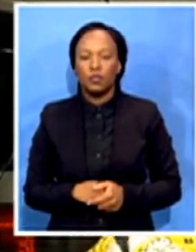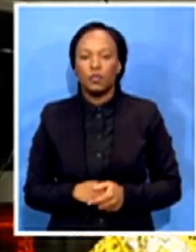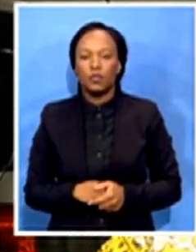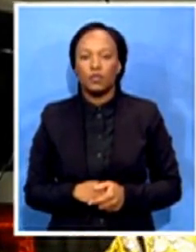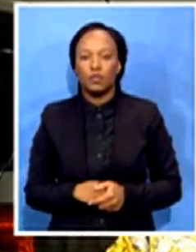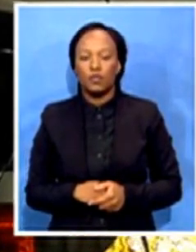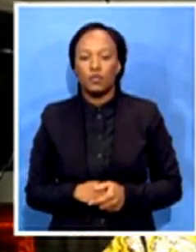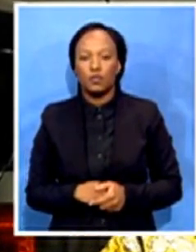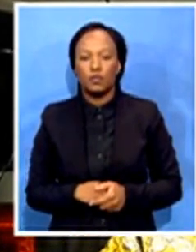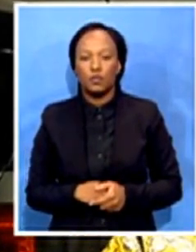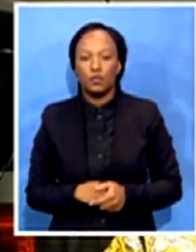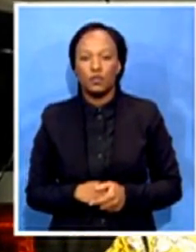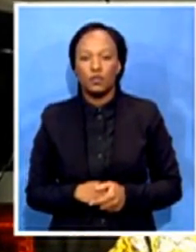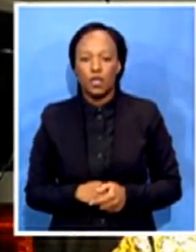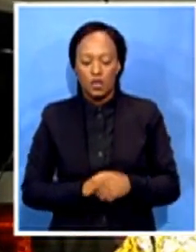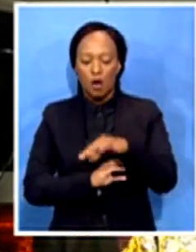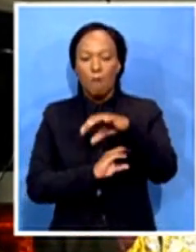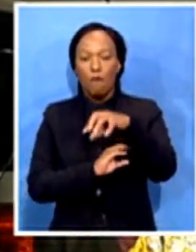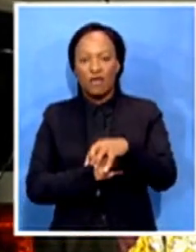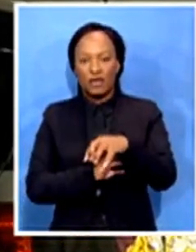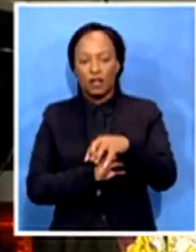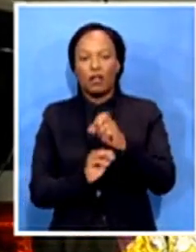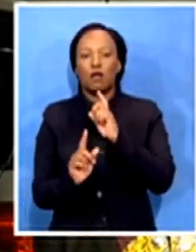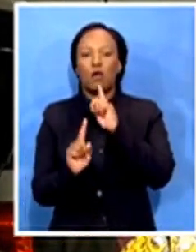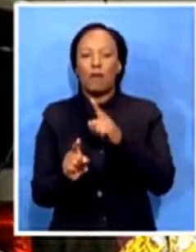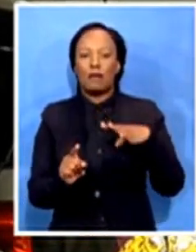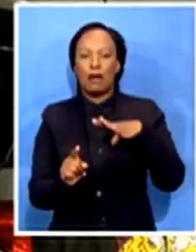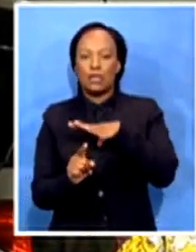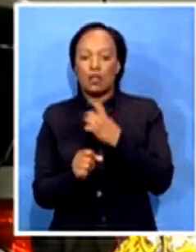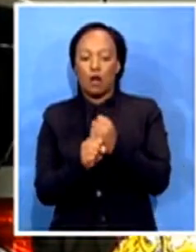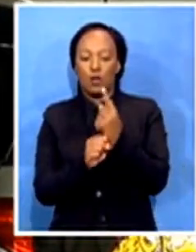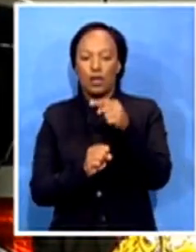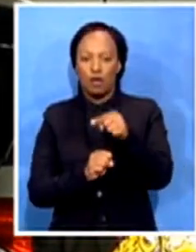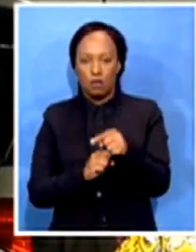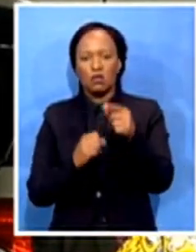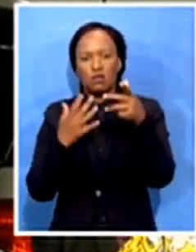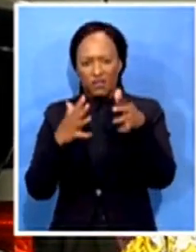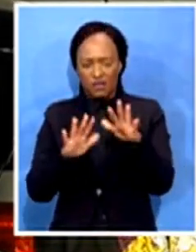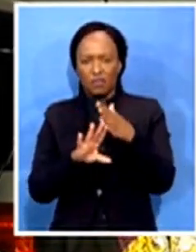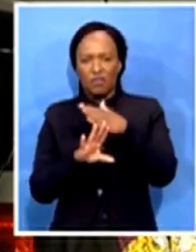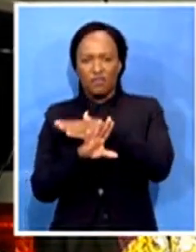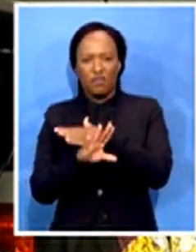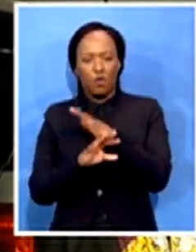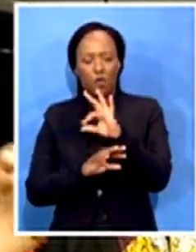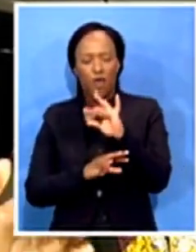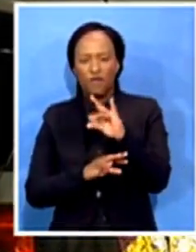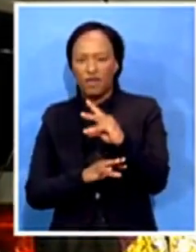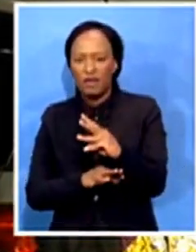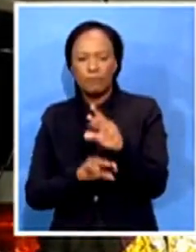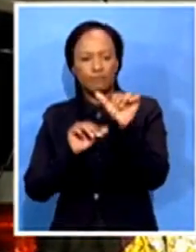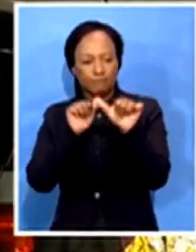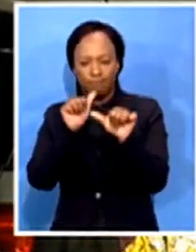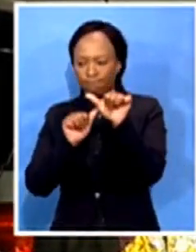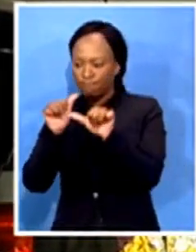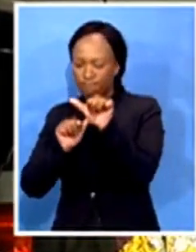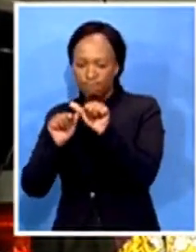Council in Gauteng has been seized with the everyday assessment of the pandemic, and we are giving